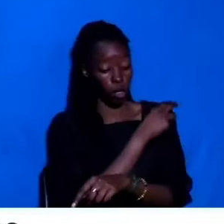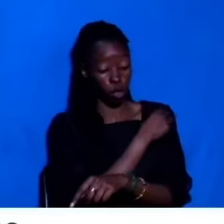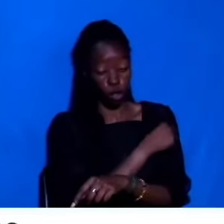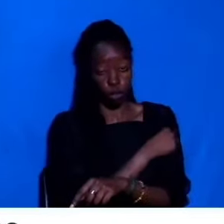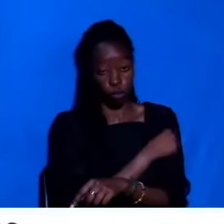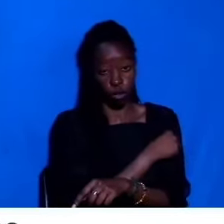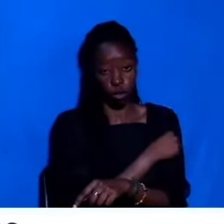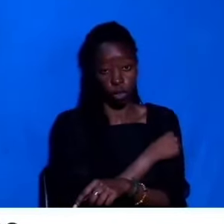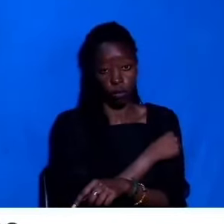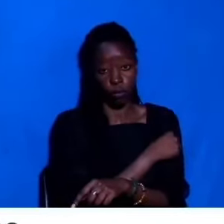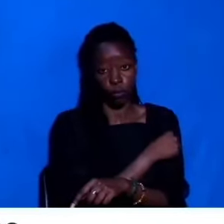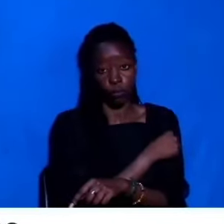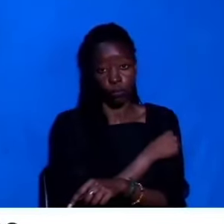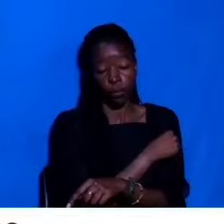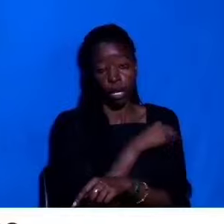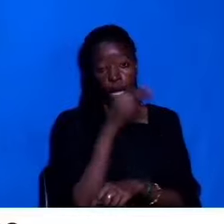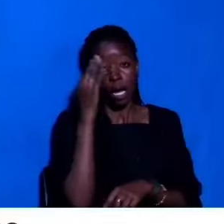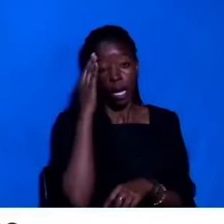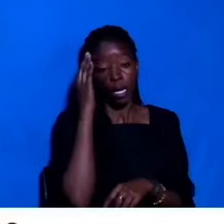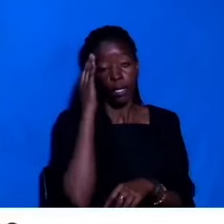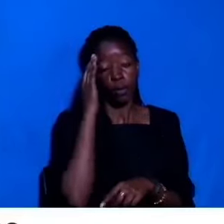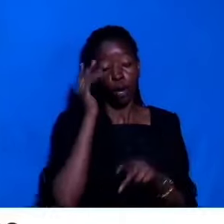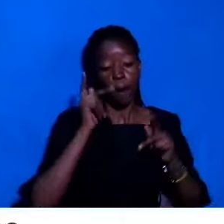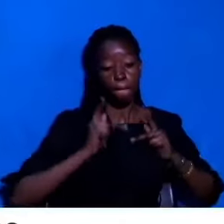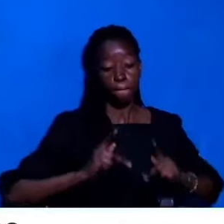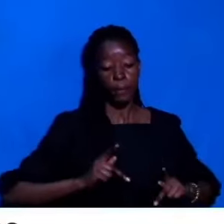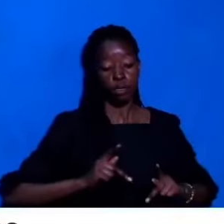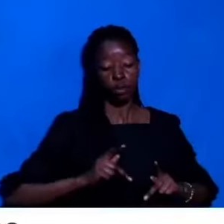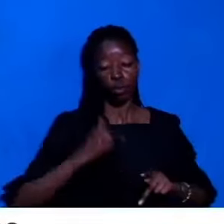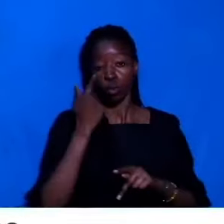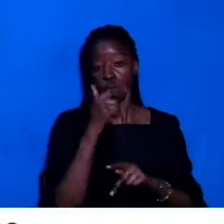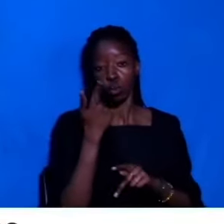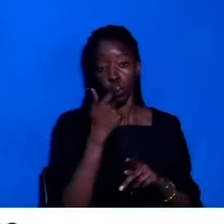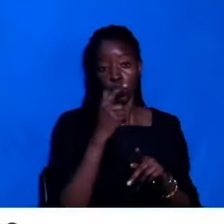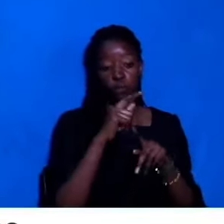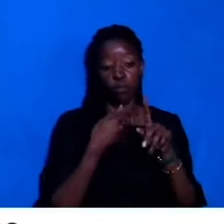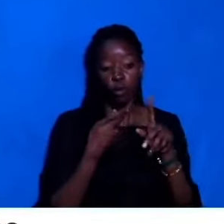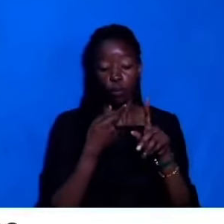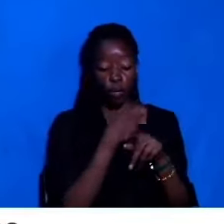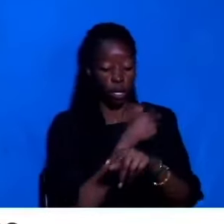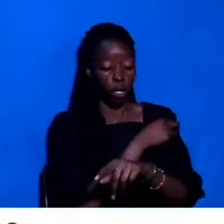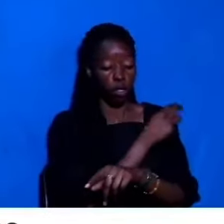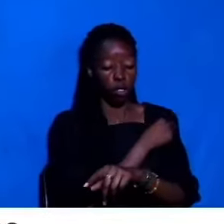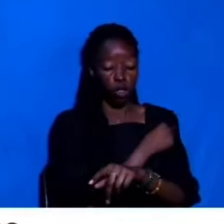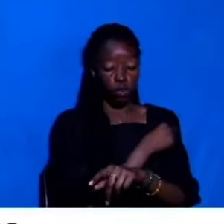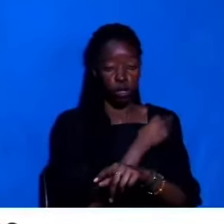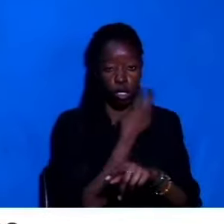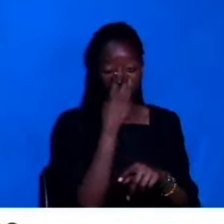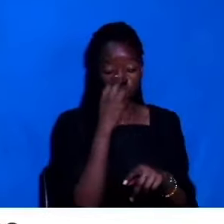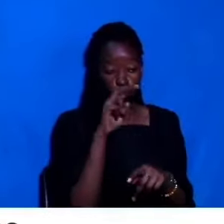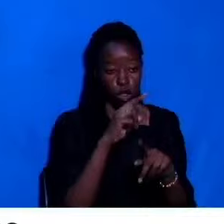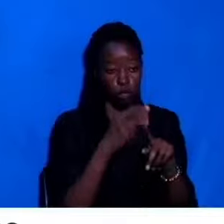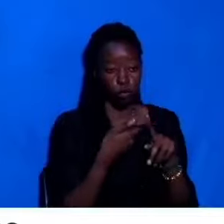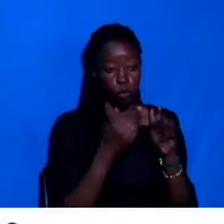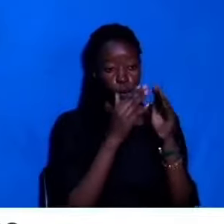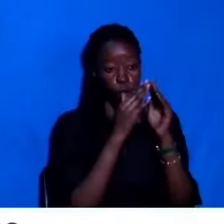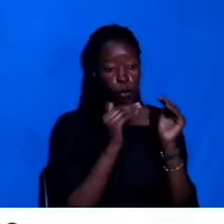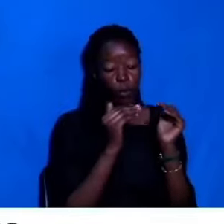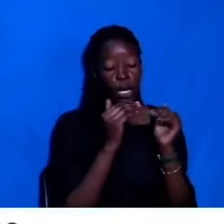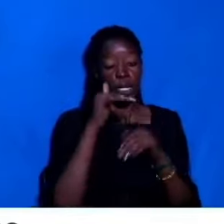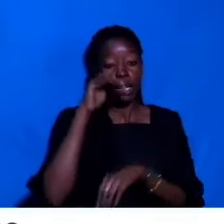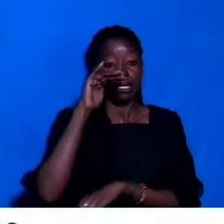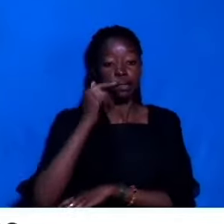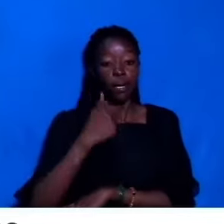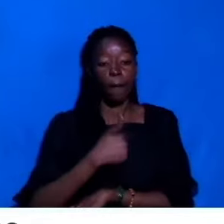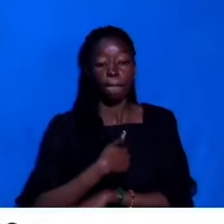message this morning. Let me not mention her name. She is recuperating from the hospital and she is asking from home, and she is asking me to join her together with you to